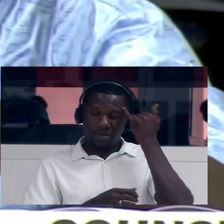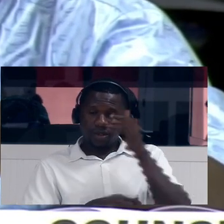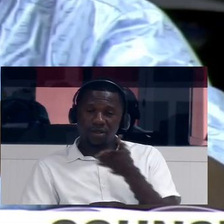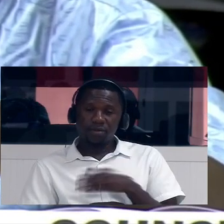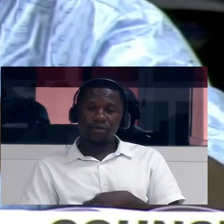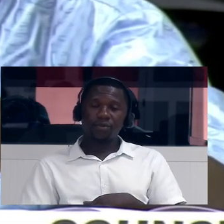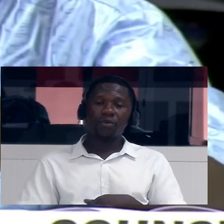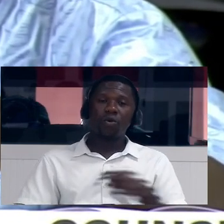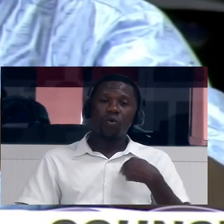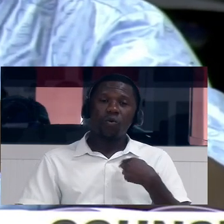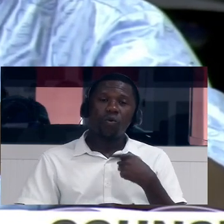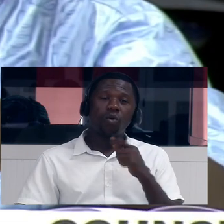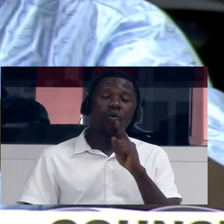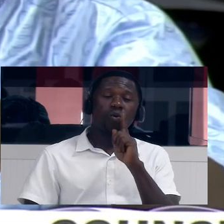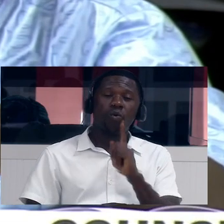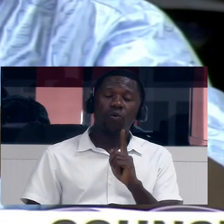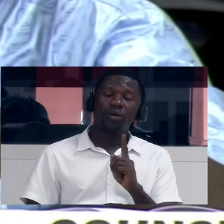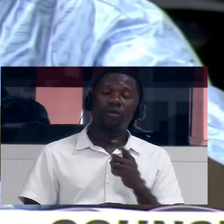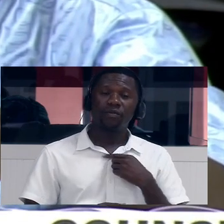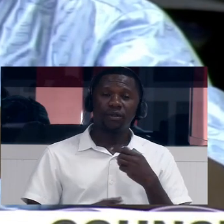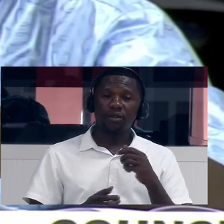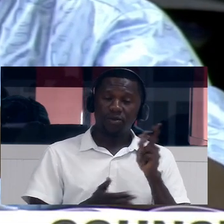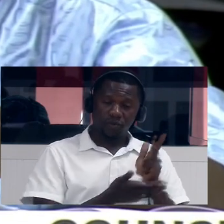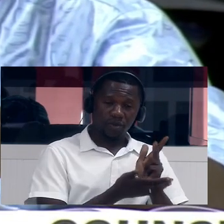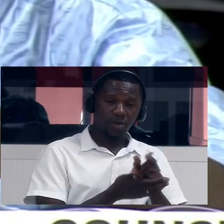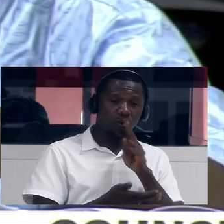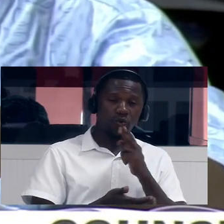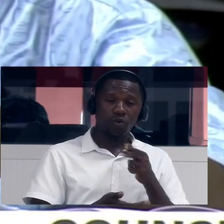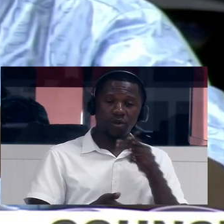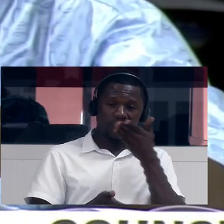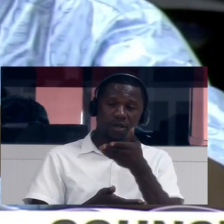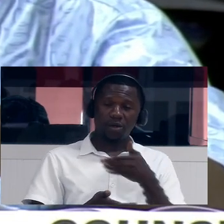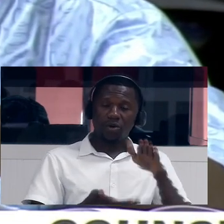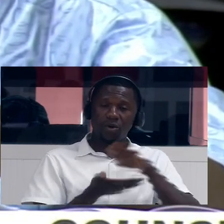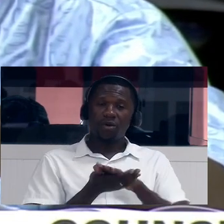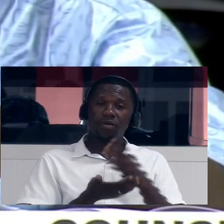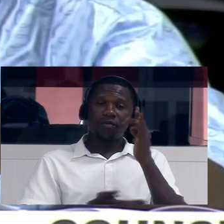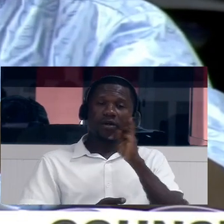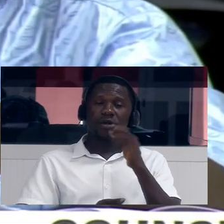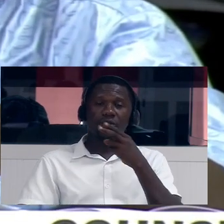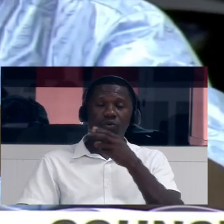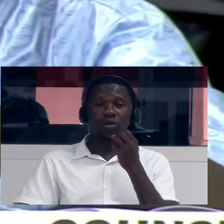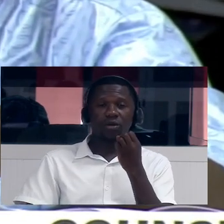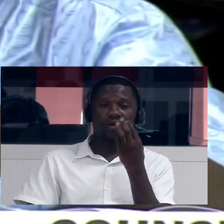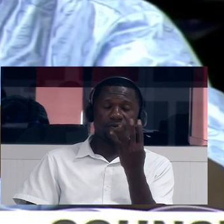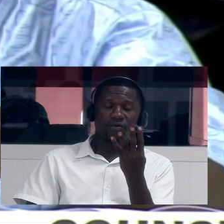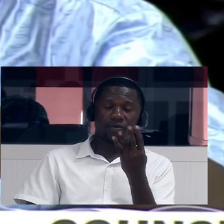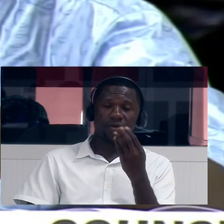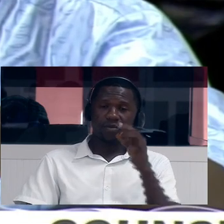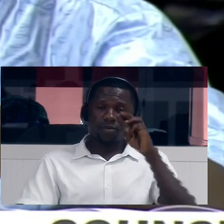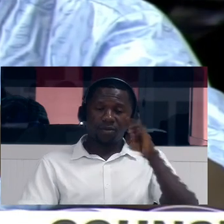One of the witnesses who was present said, on Friday, 24th March, in the morning, the SOS